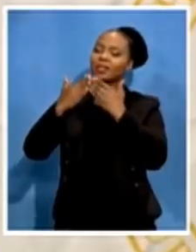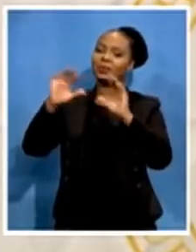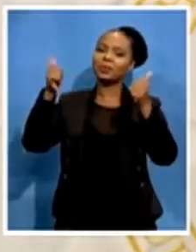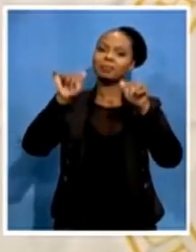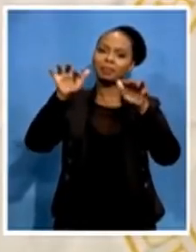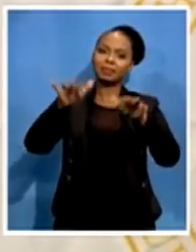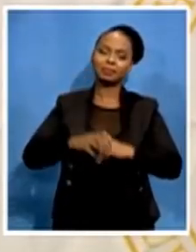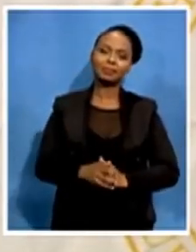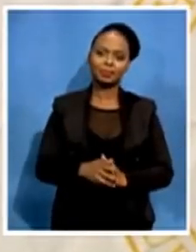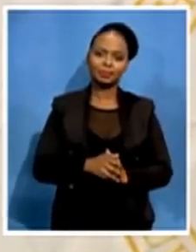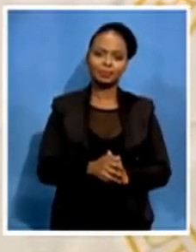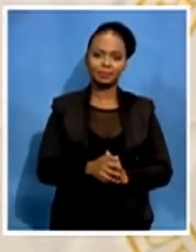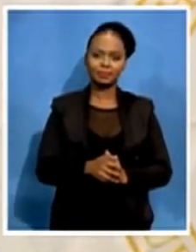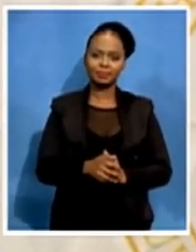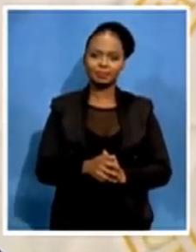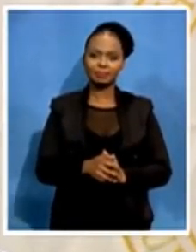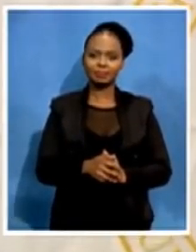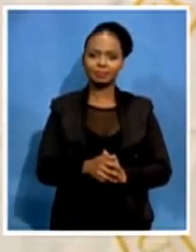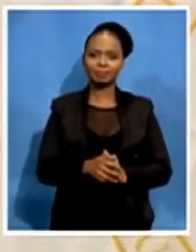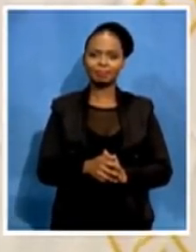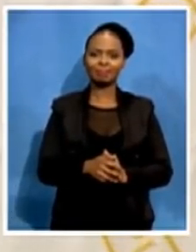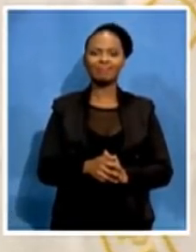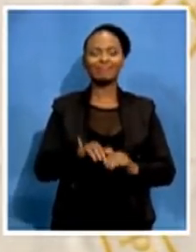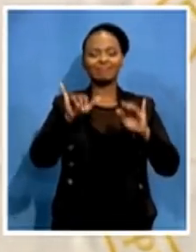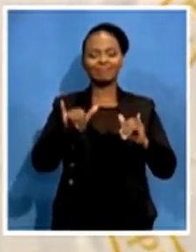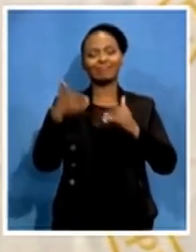Stay safe, and may we see you next year.